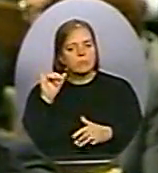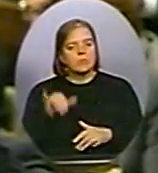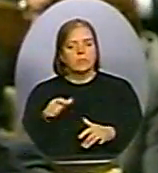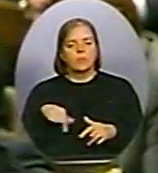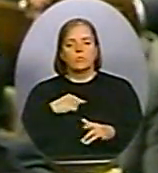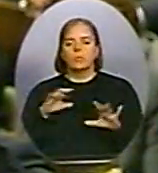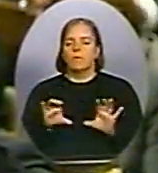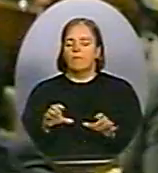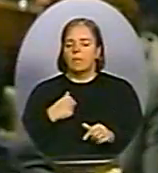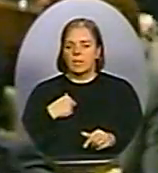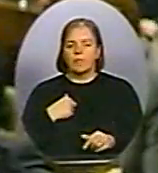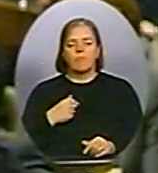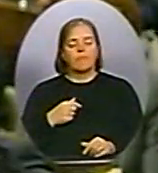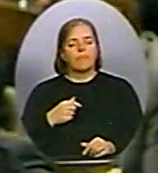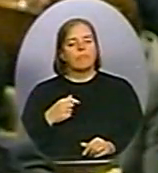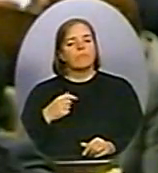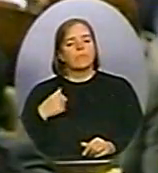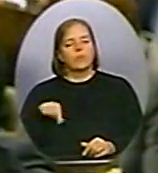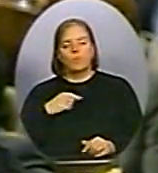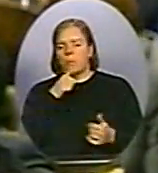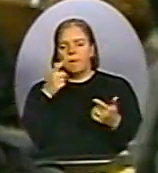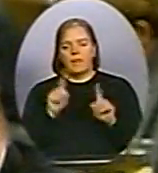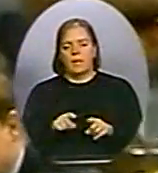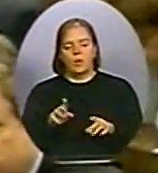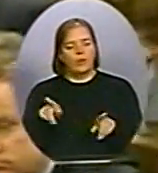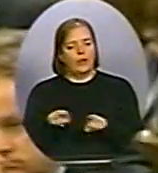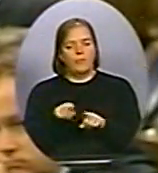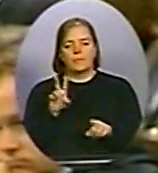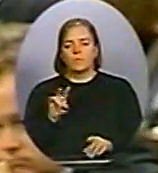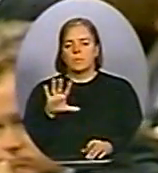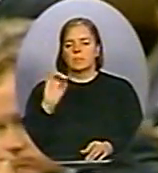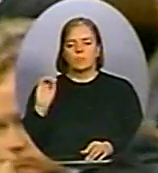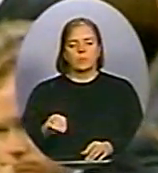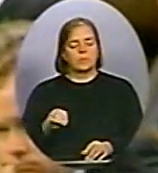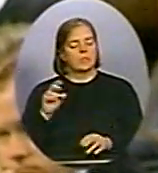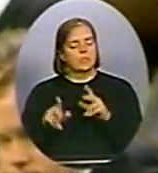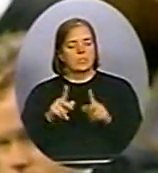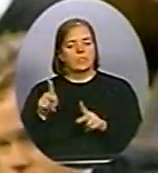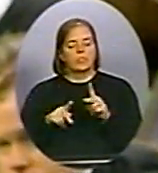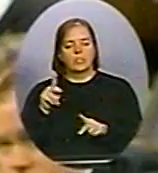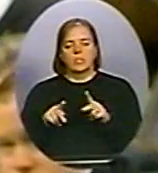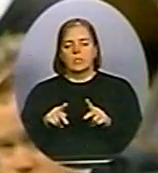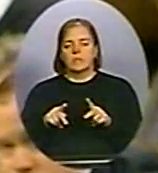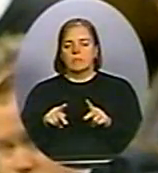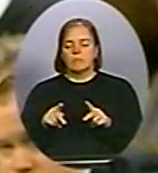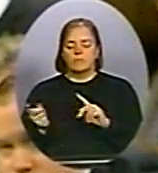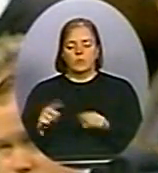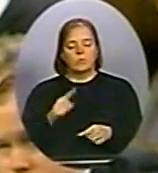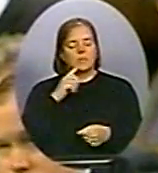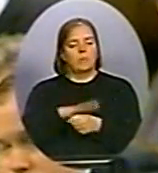with the way the maps are drawn, as do 75% of the submissions they receive from Saskatchewan. We've also got new information from Statistics